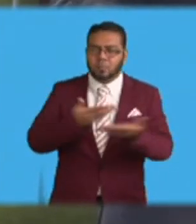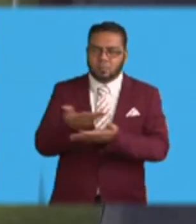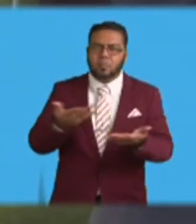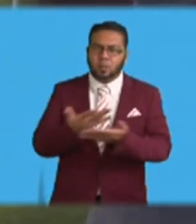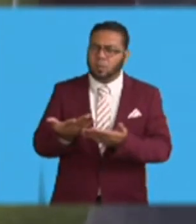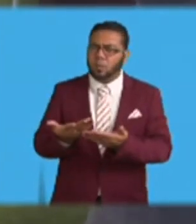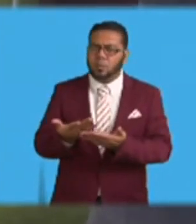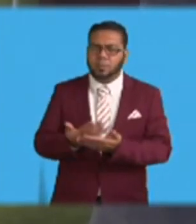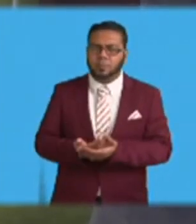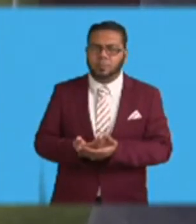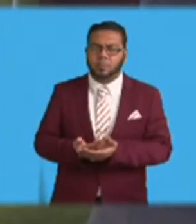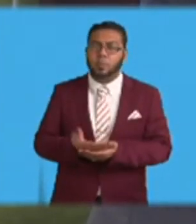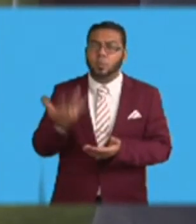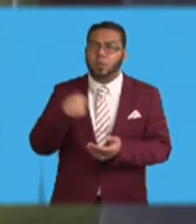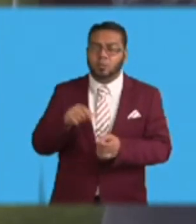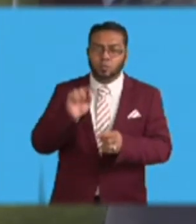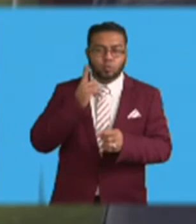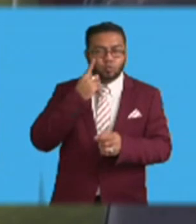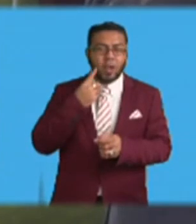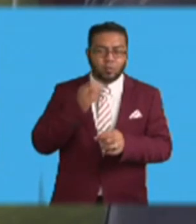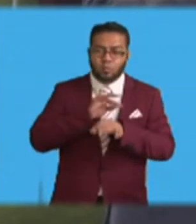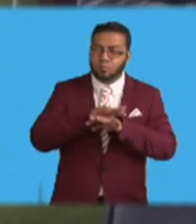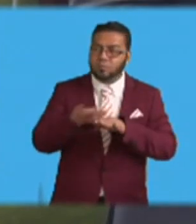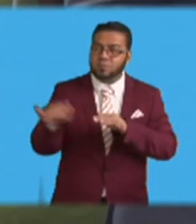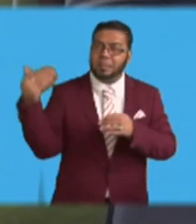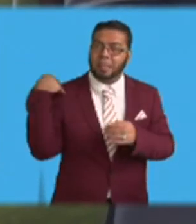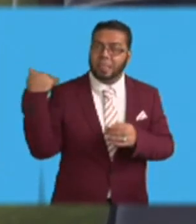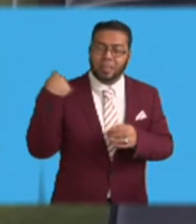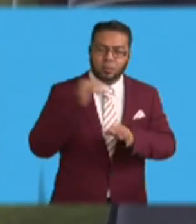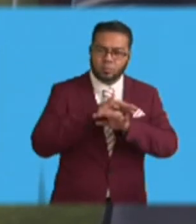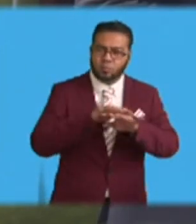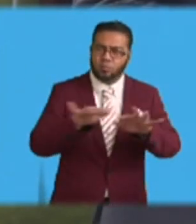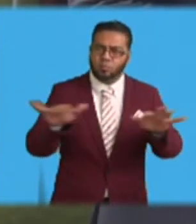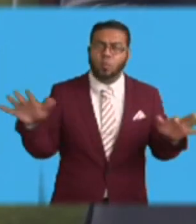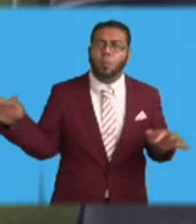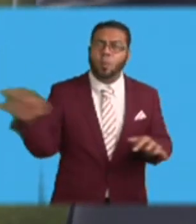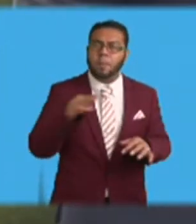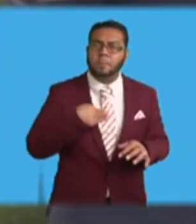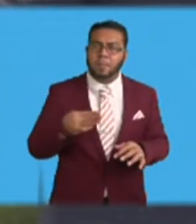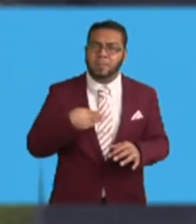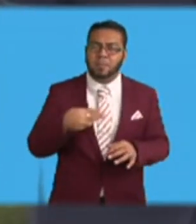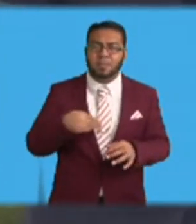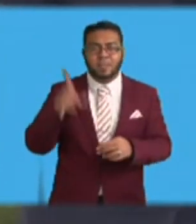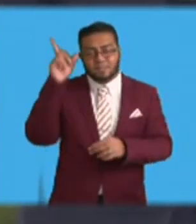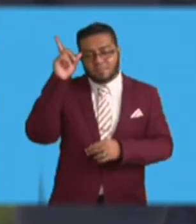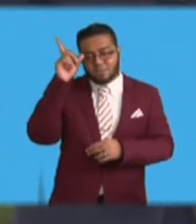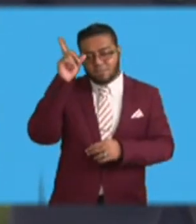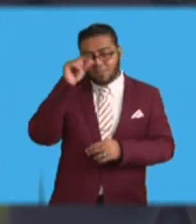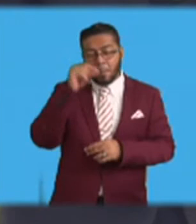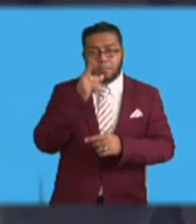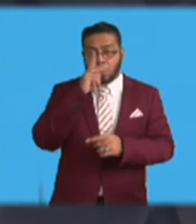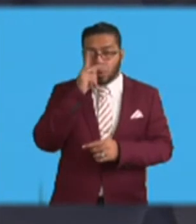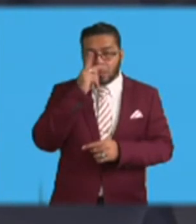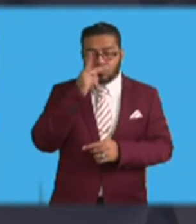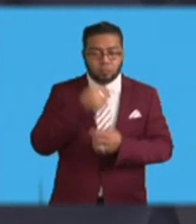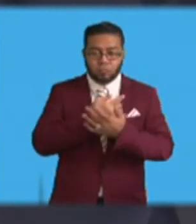of reaching out to as wide a number of members of the Fijian population as possible. But what is really interesting,